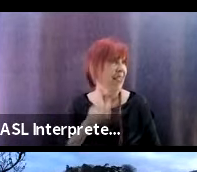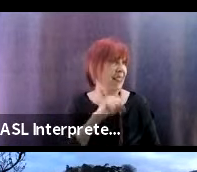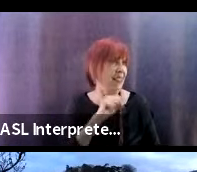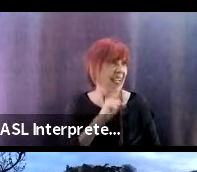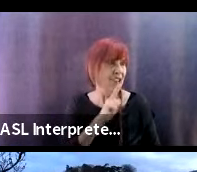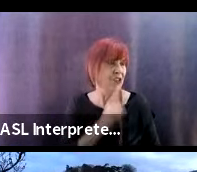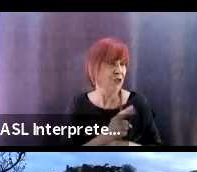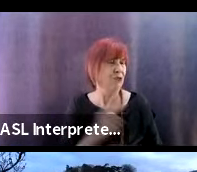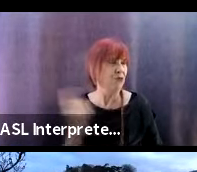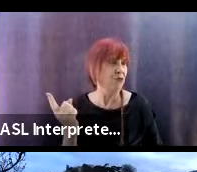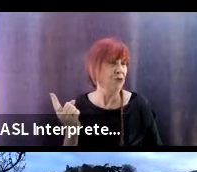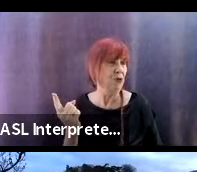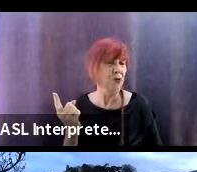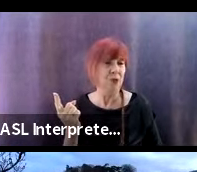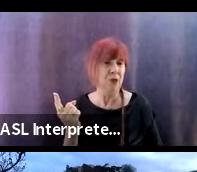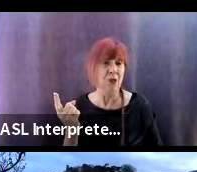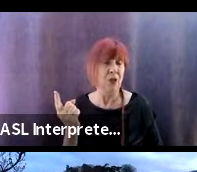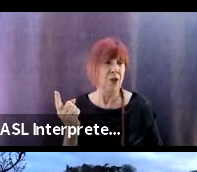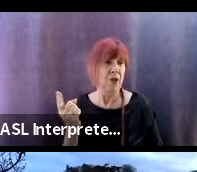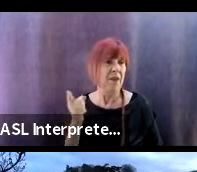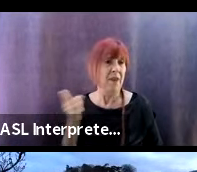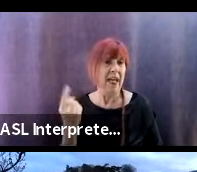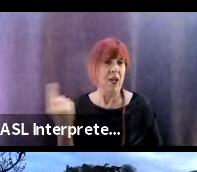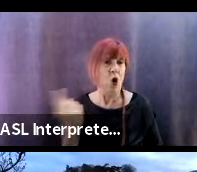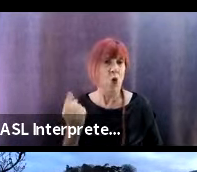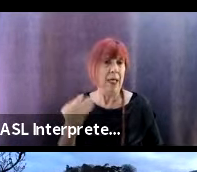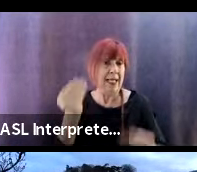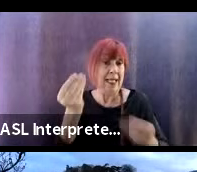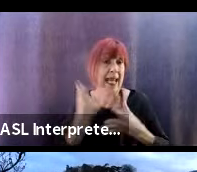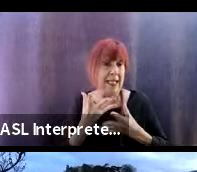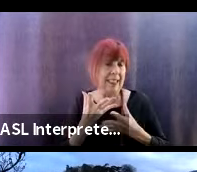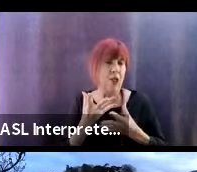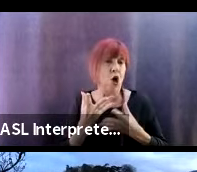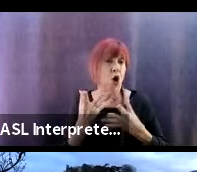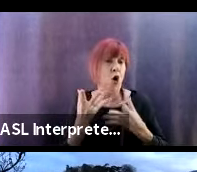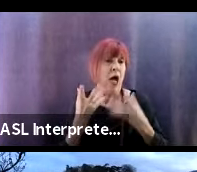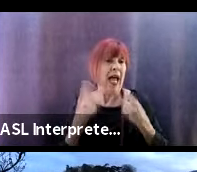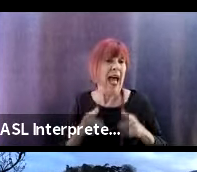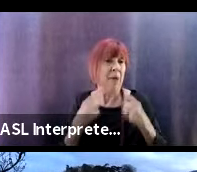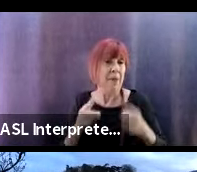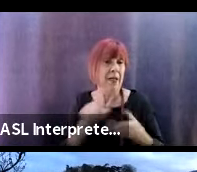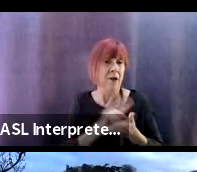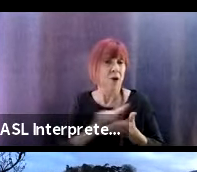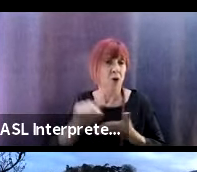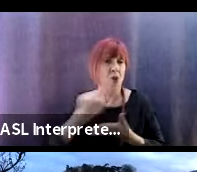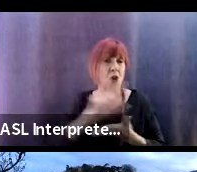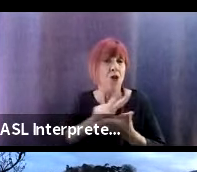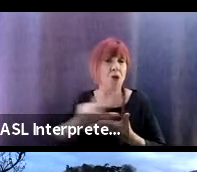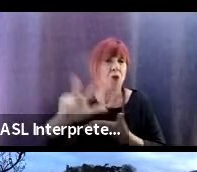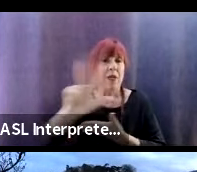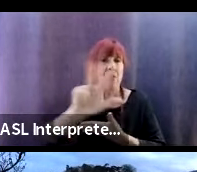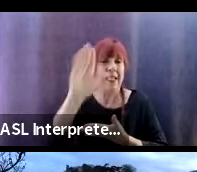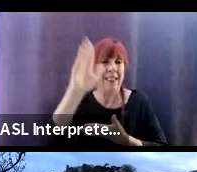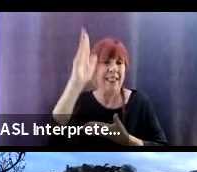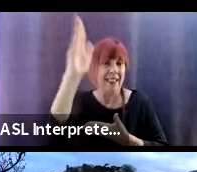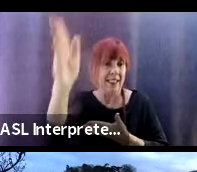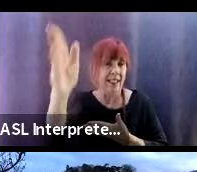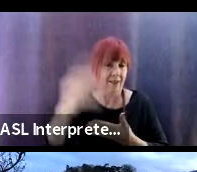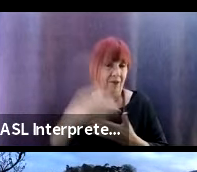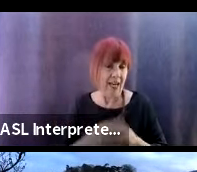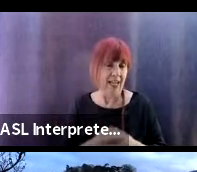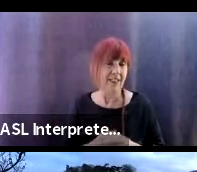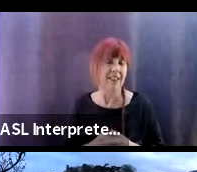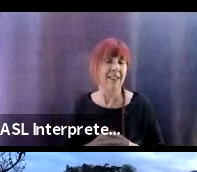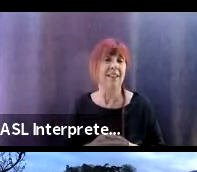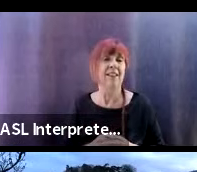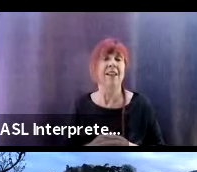of only 3 weeks, and that what we have been trying, I think, in partnership, with Blue Shield and a subcontract, they have to really